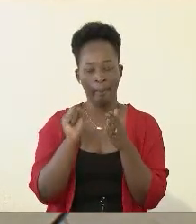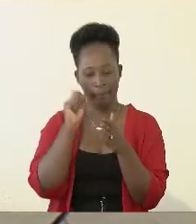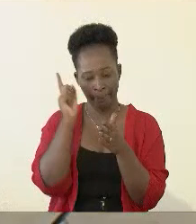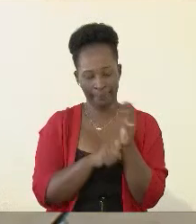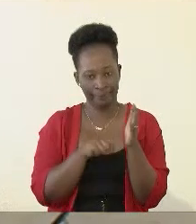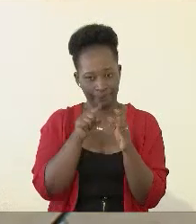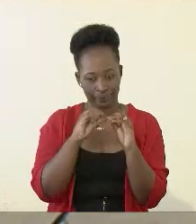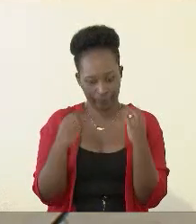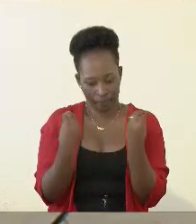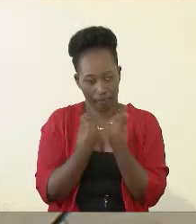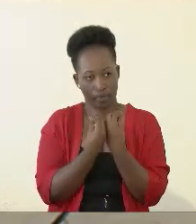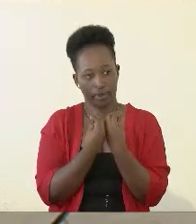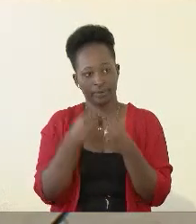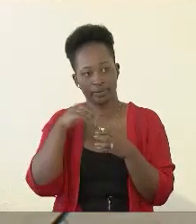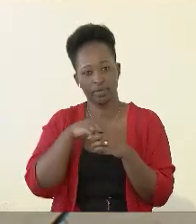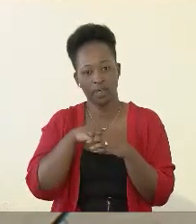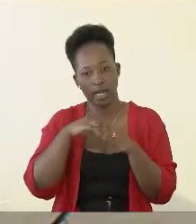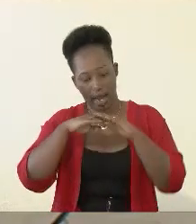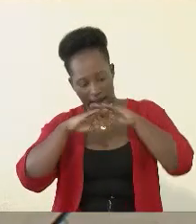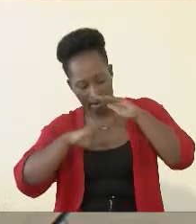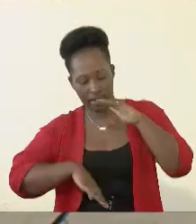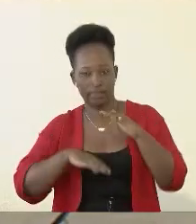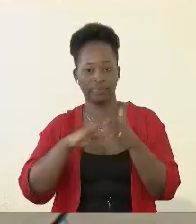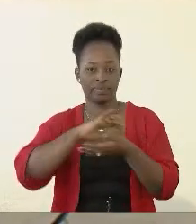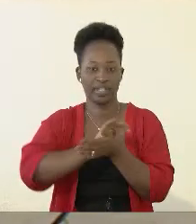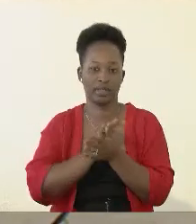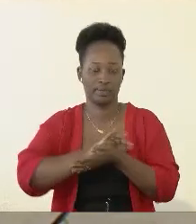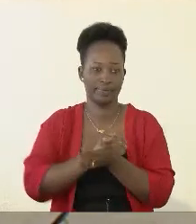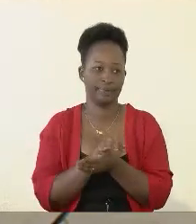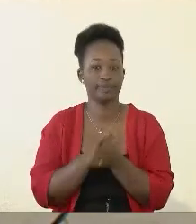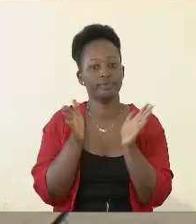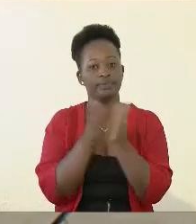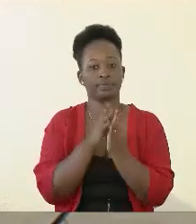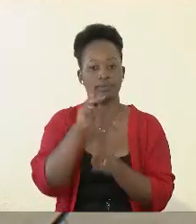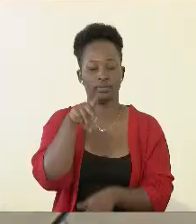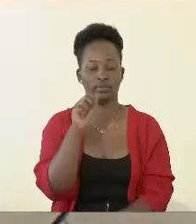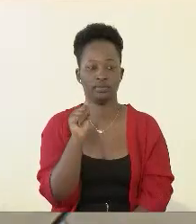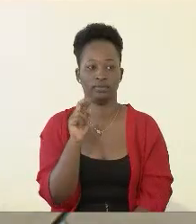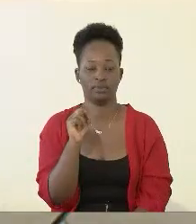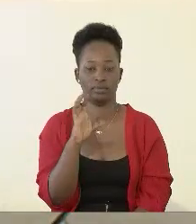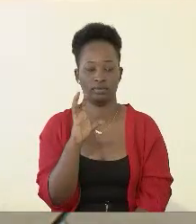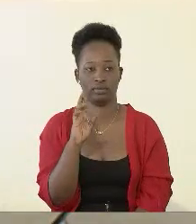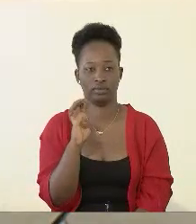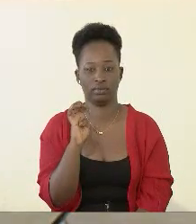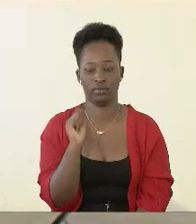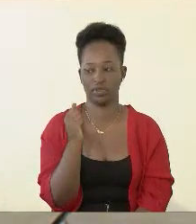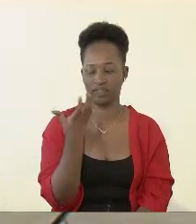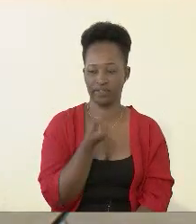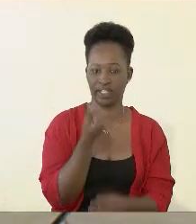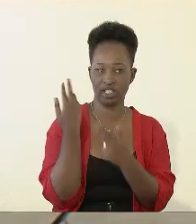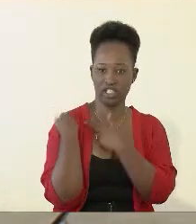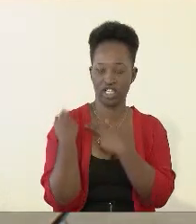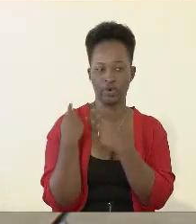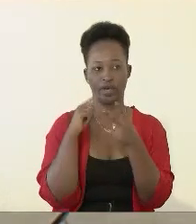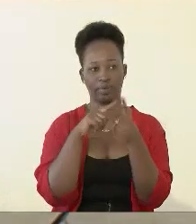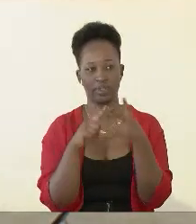located below the stomach. And the pancreas serves 2 functions. 1, it